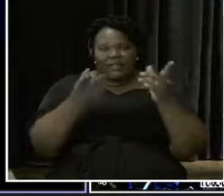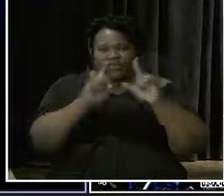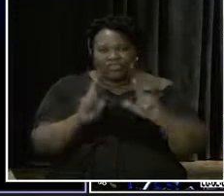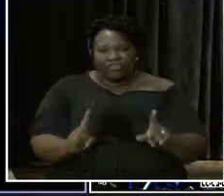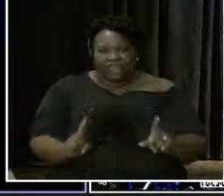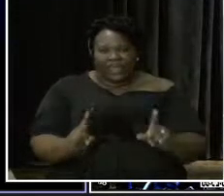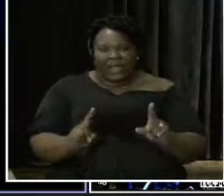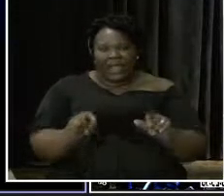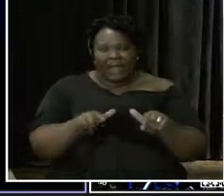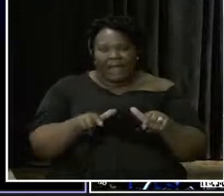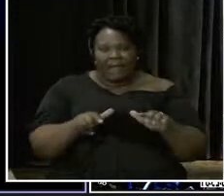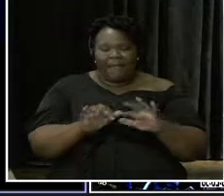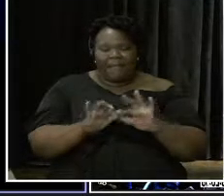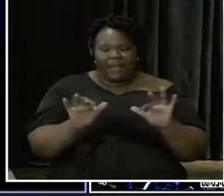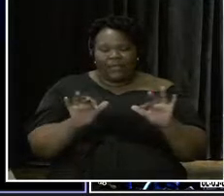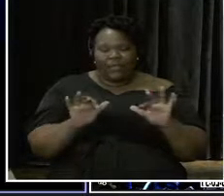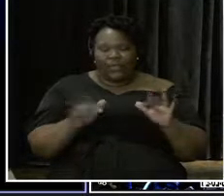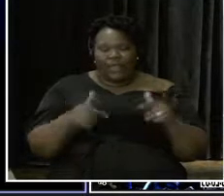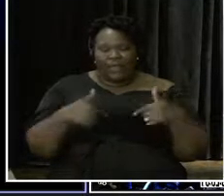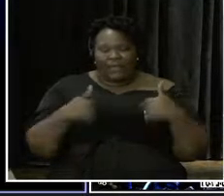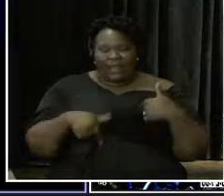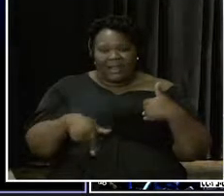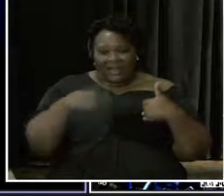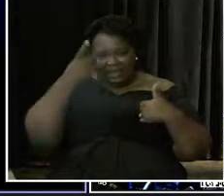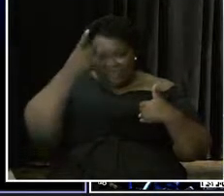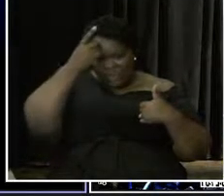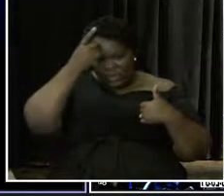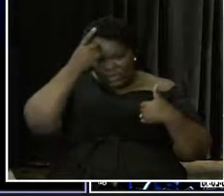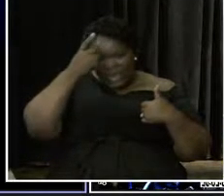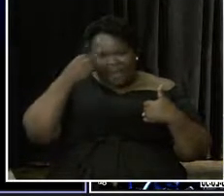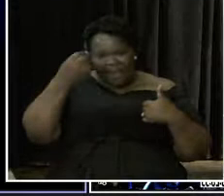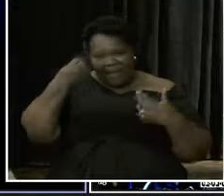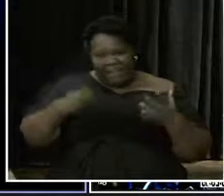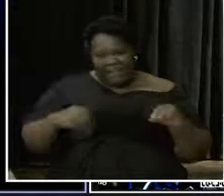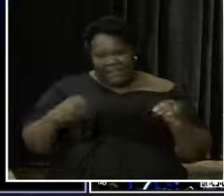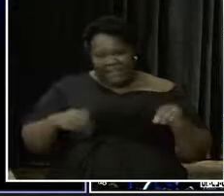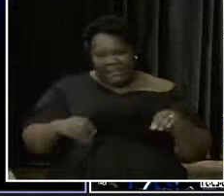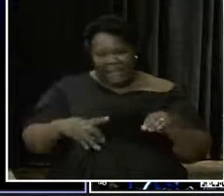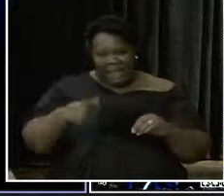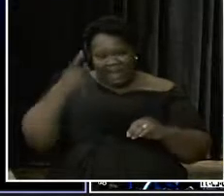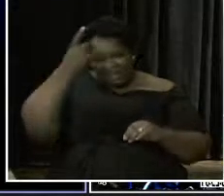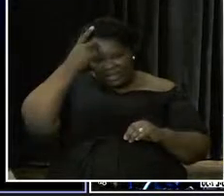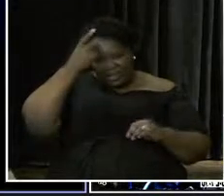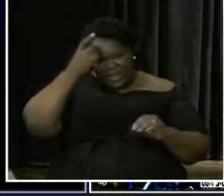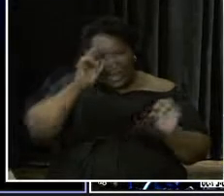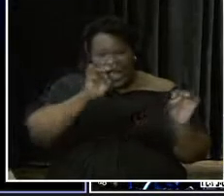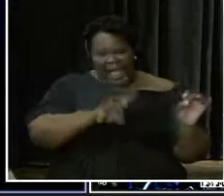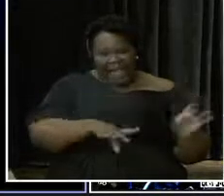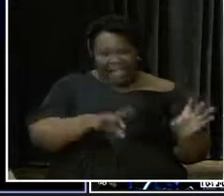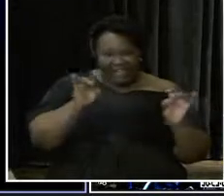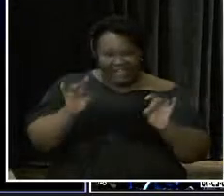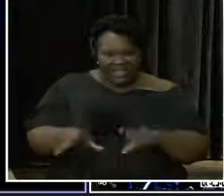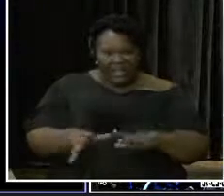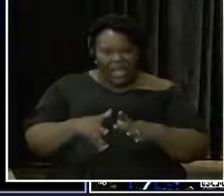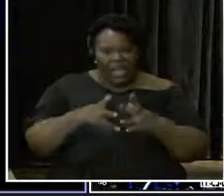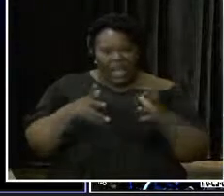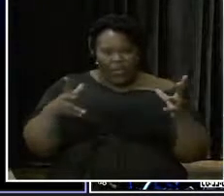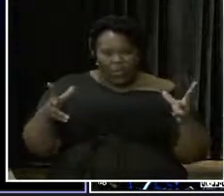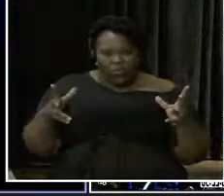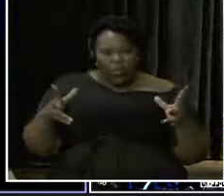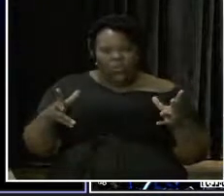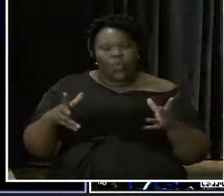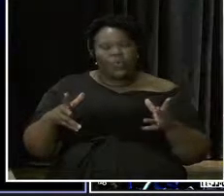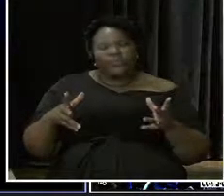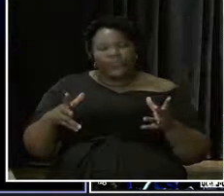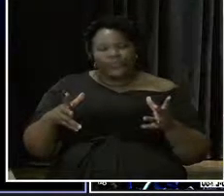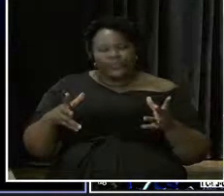residents and businesses, were severely affected by COVID-19 lockdown. As a result, they were